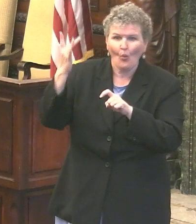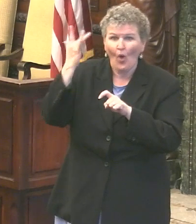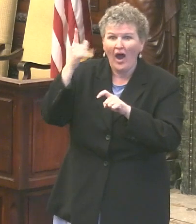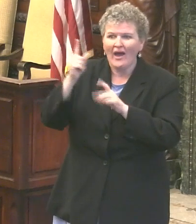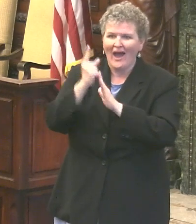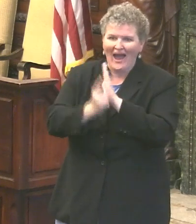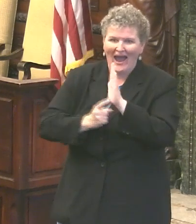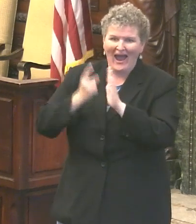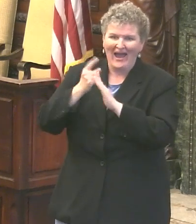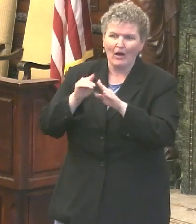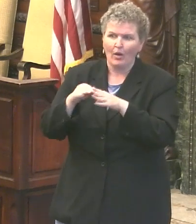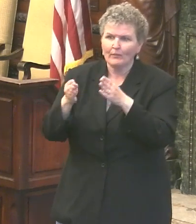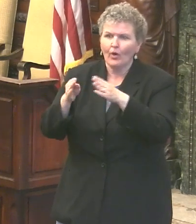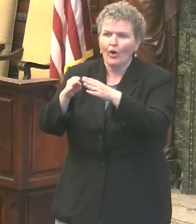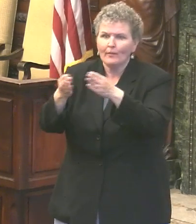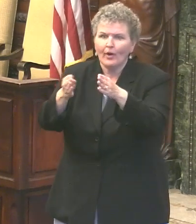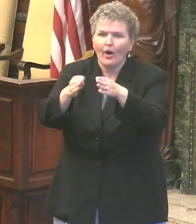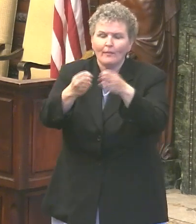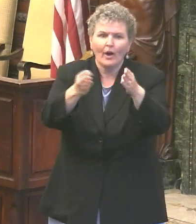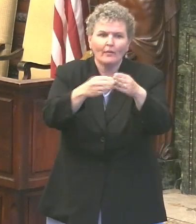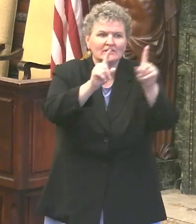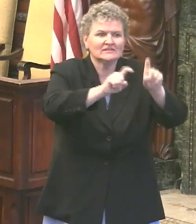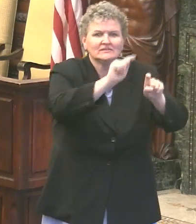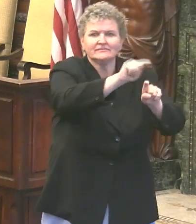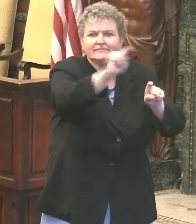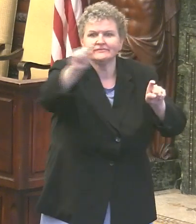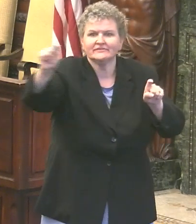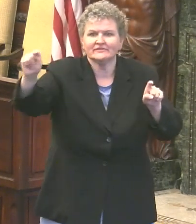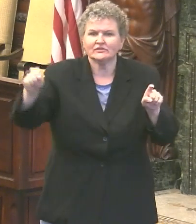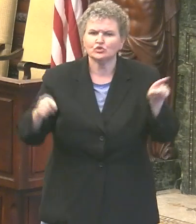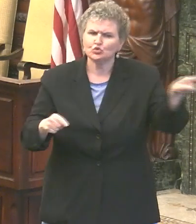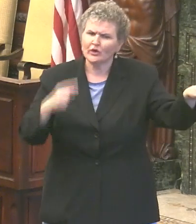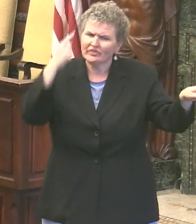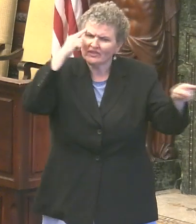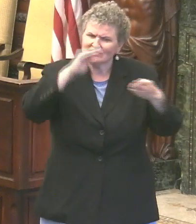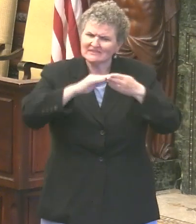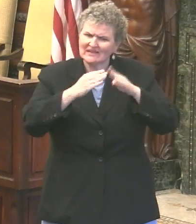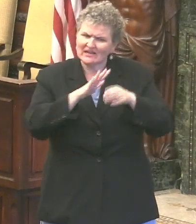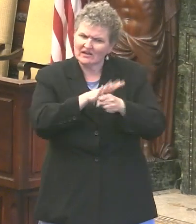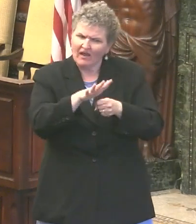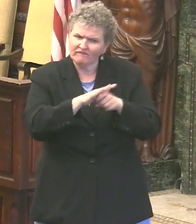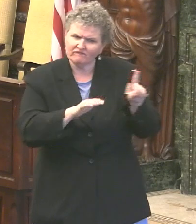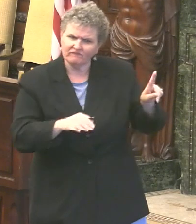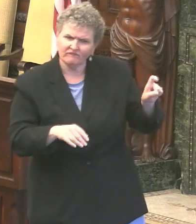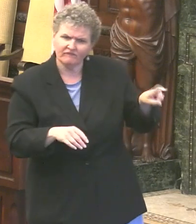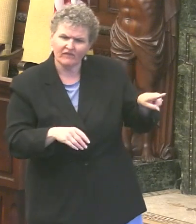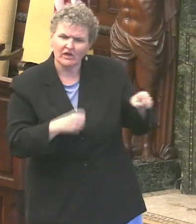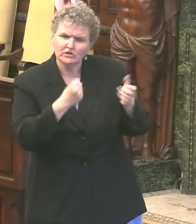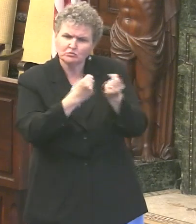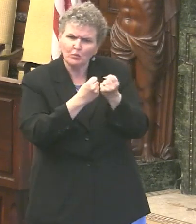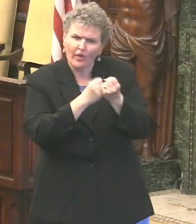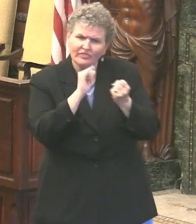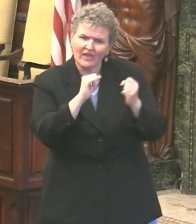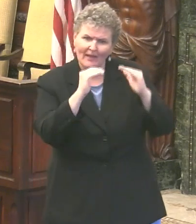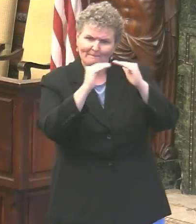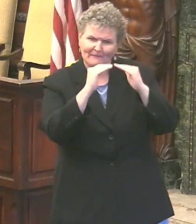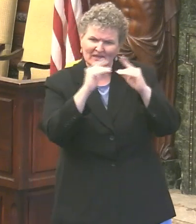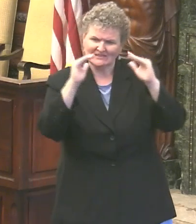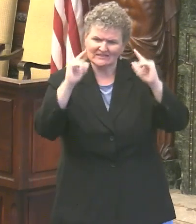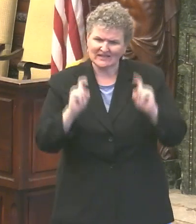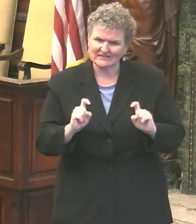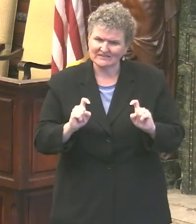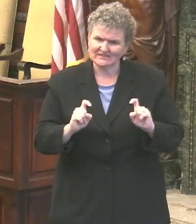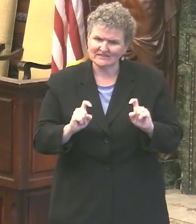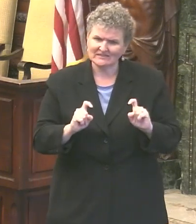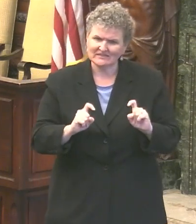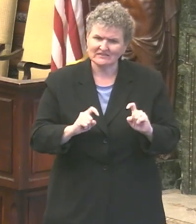Do you think the city's done enough, and what's your position on what you guys have done and to support that? Yeah, we certainly want to make sure